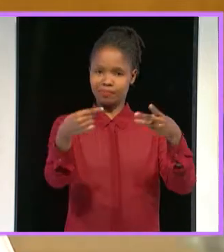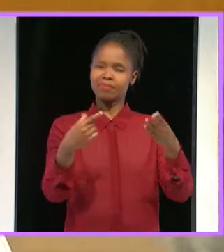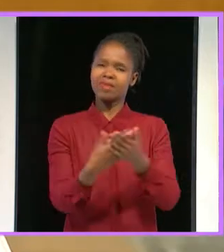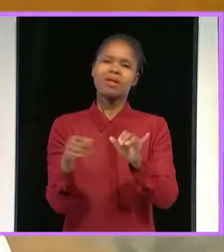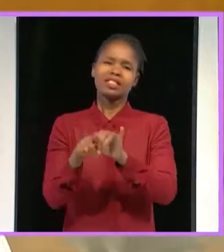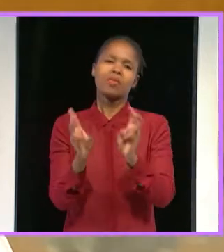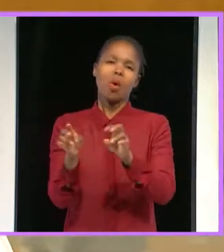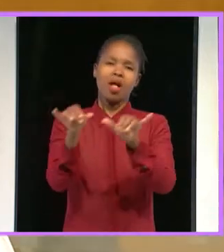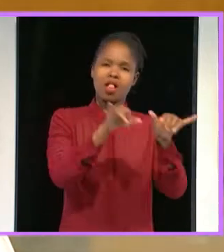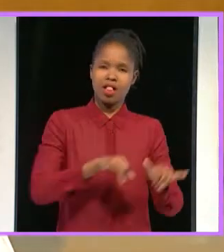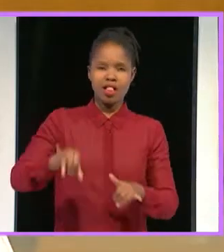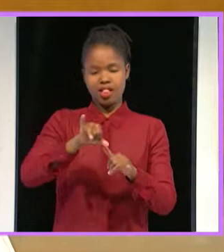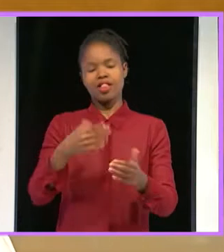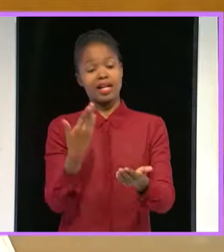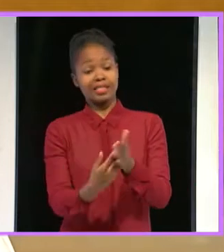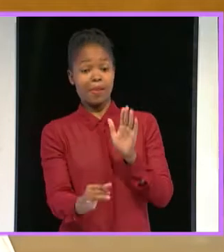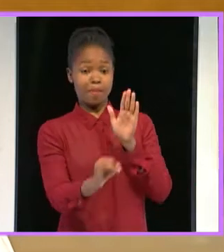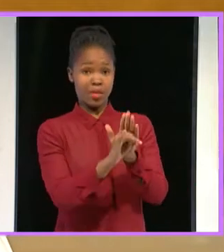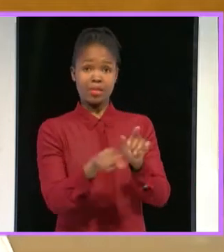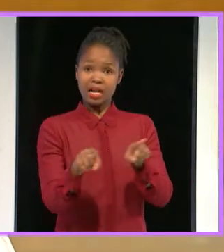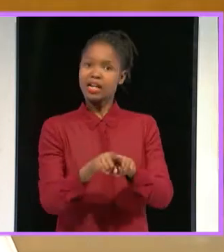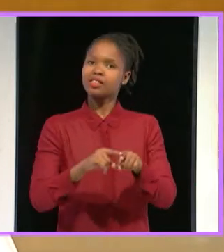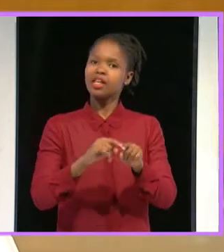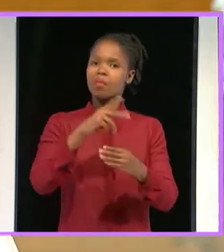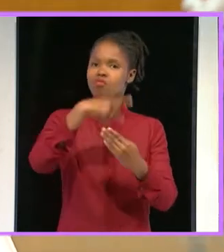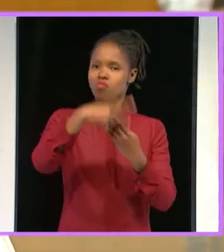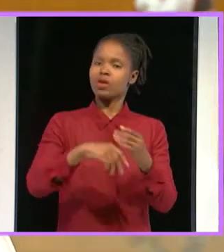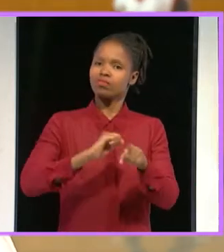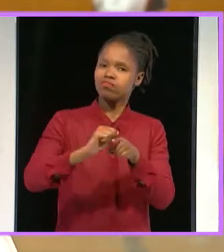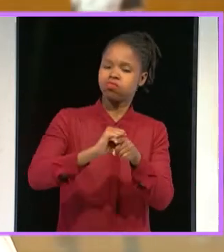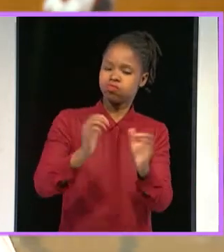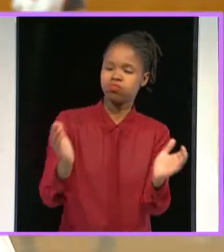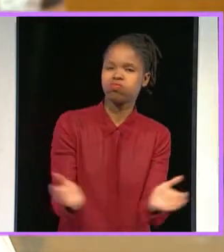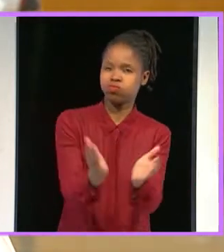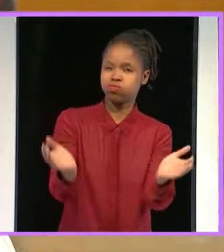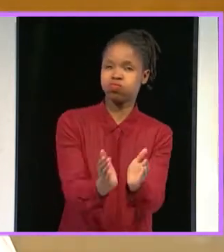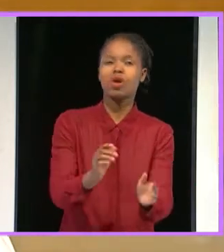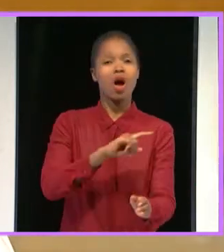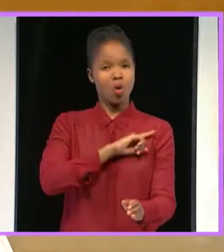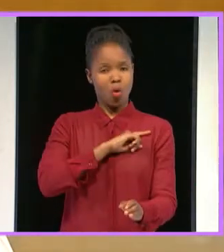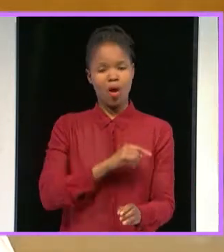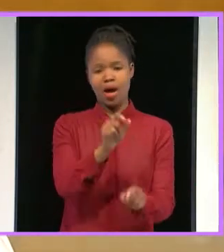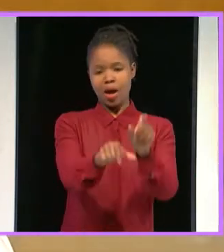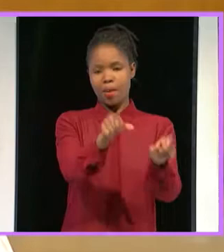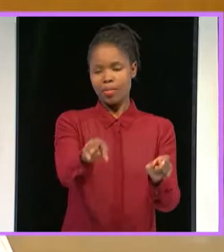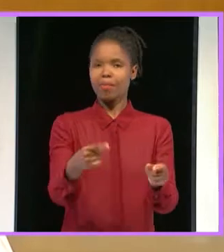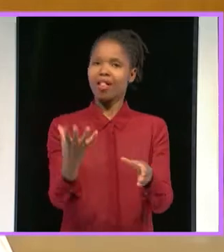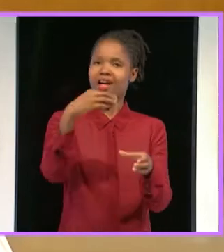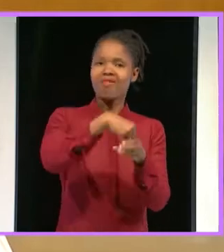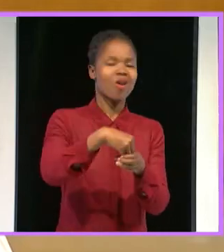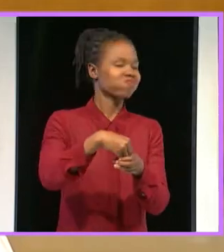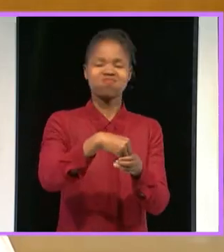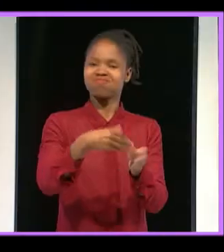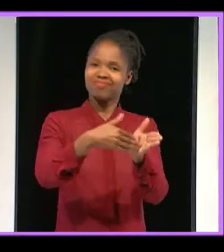codes. And we have found in our development projects that there's quite a few people that are found ineligible to play